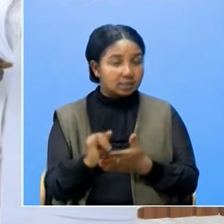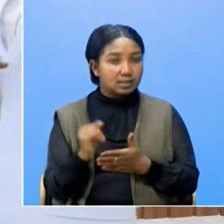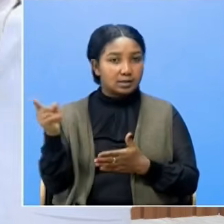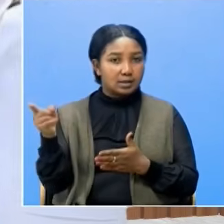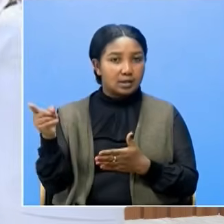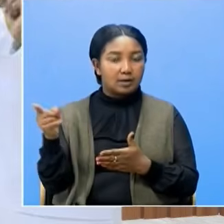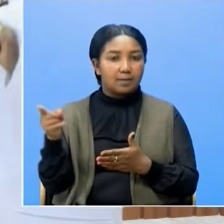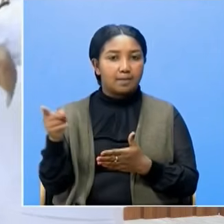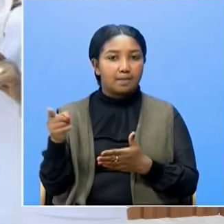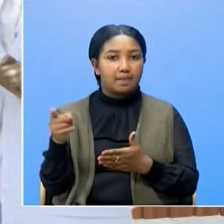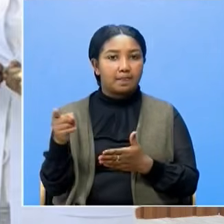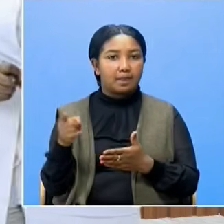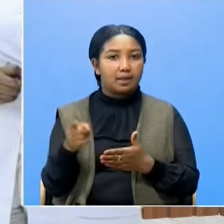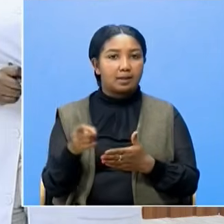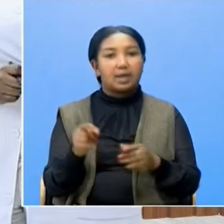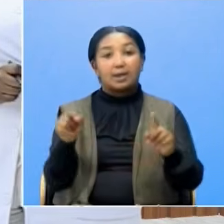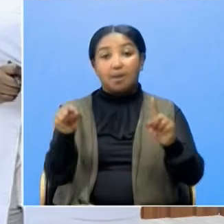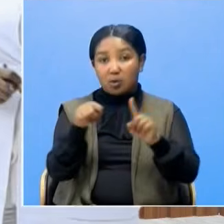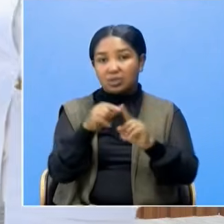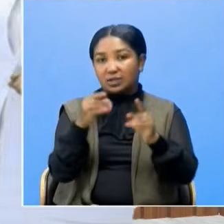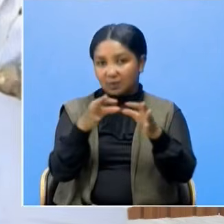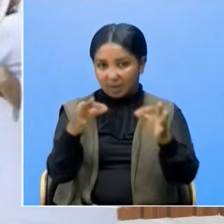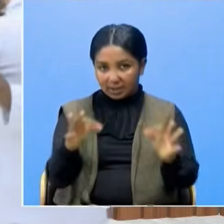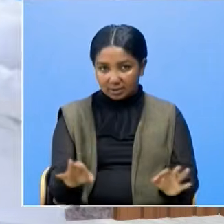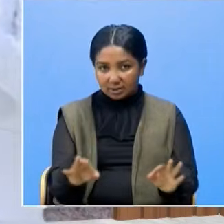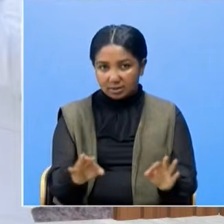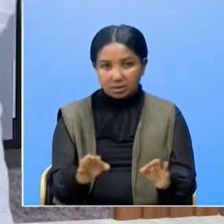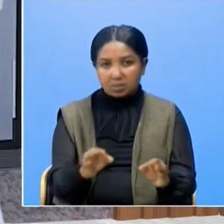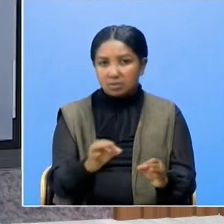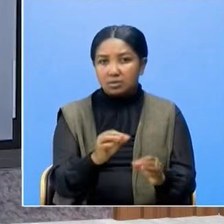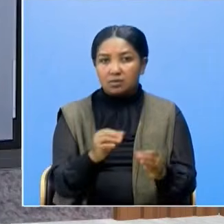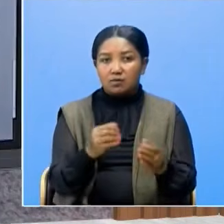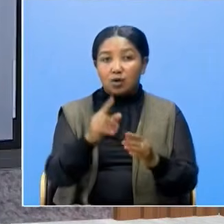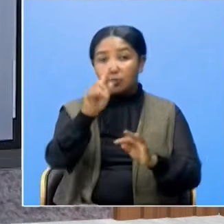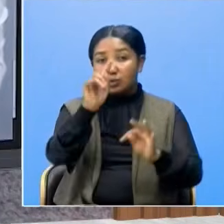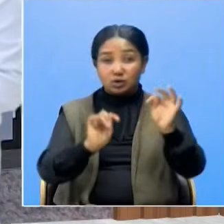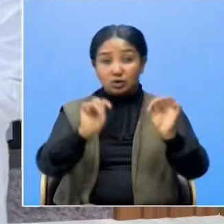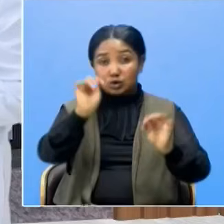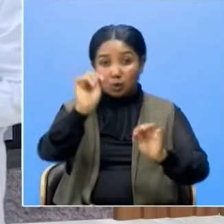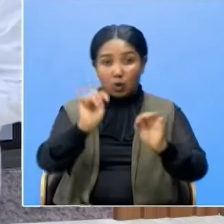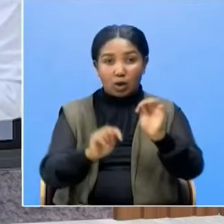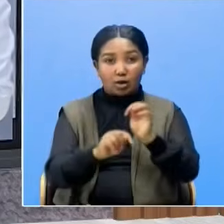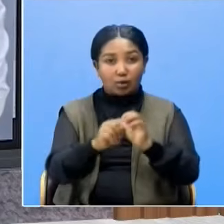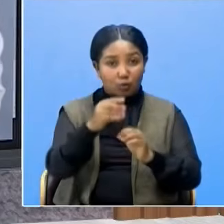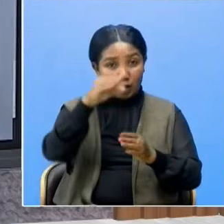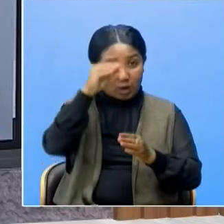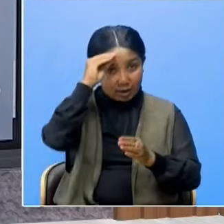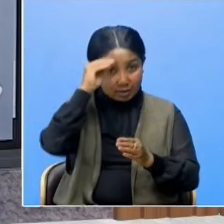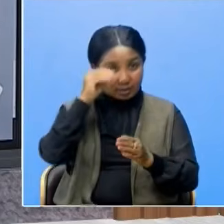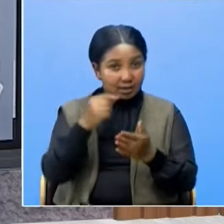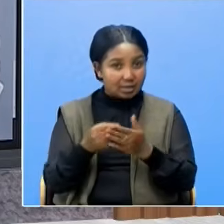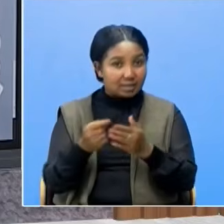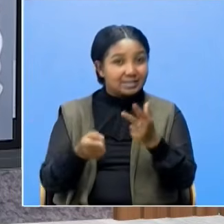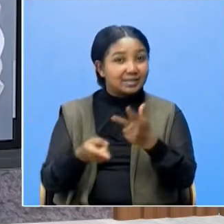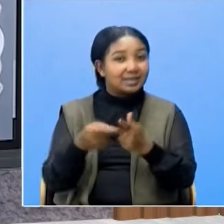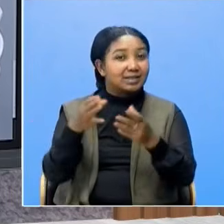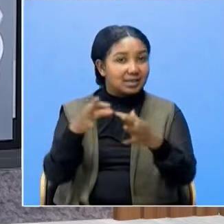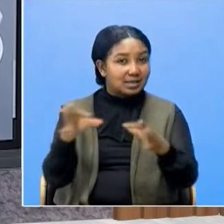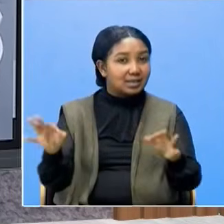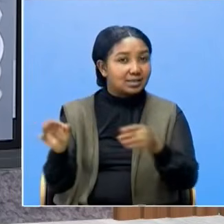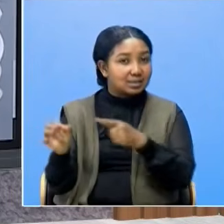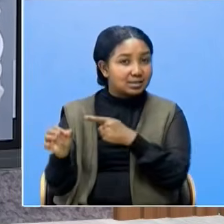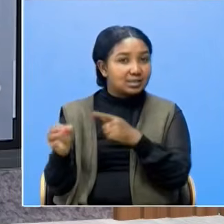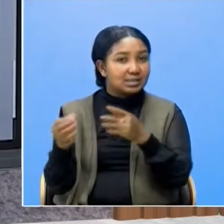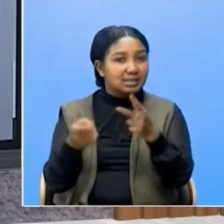what? In a positive sentence. But from the story, as you have seen it here, the third sentence that we